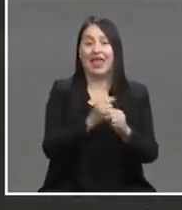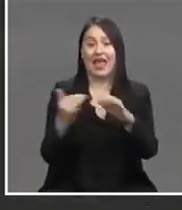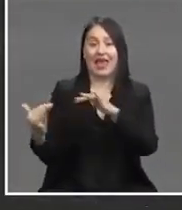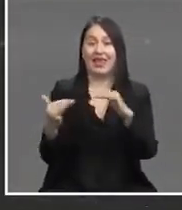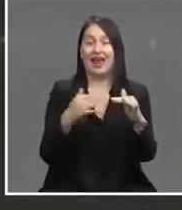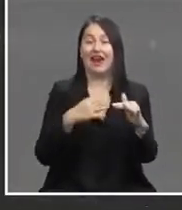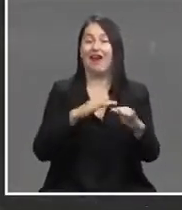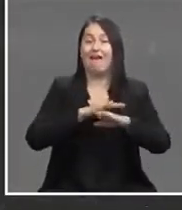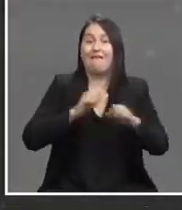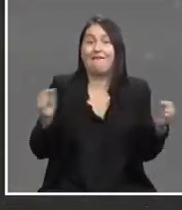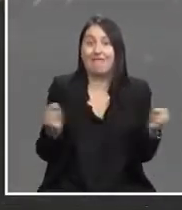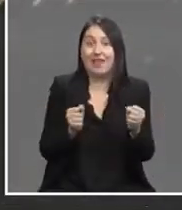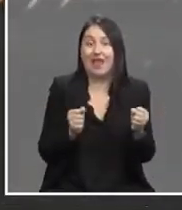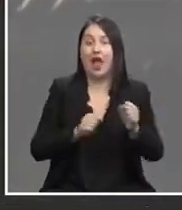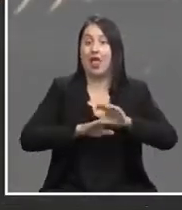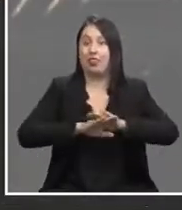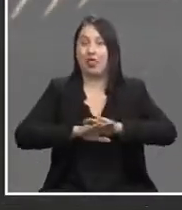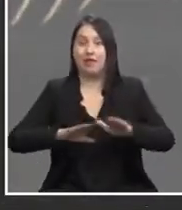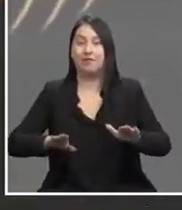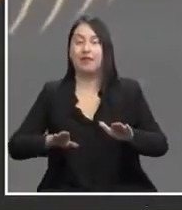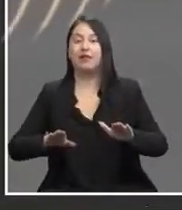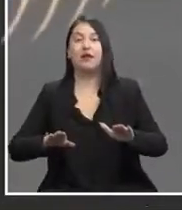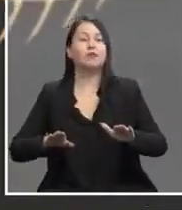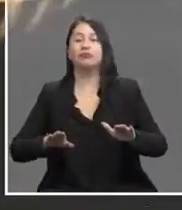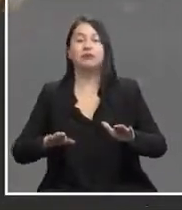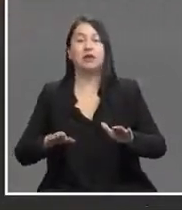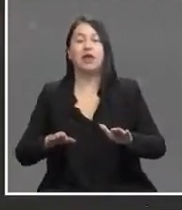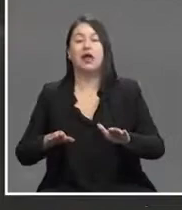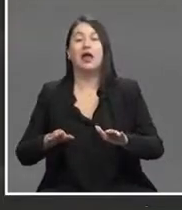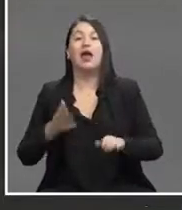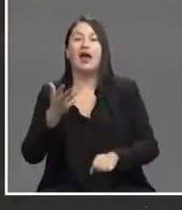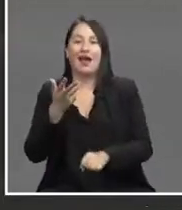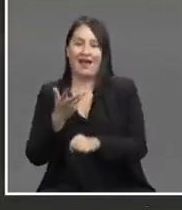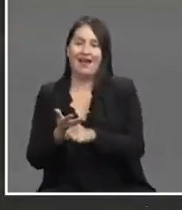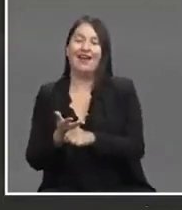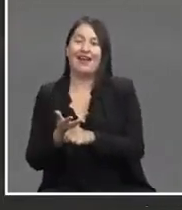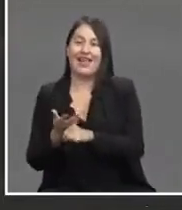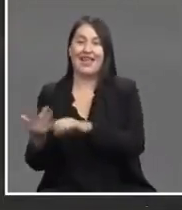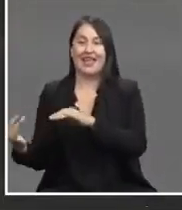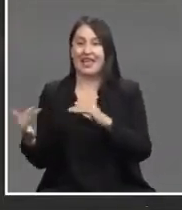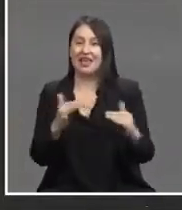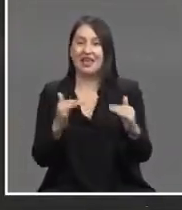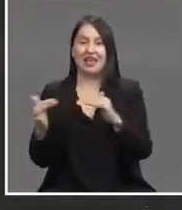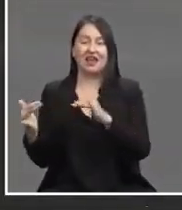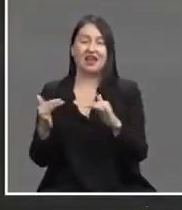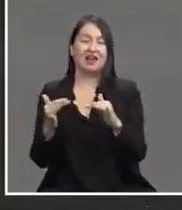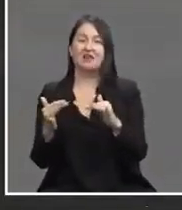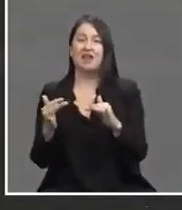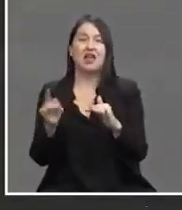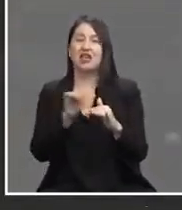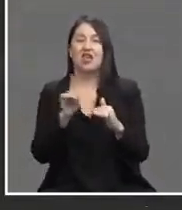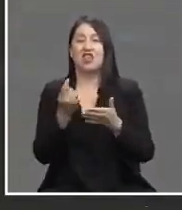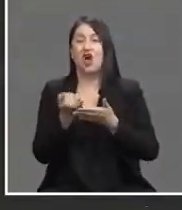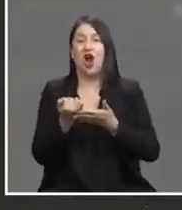war is not something that helps to build a political solution.